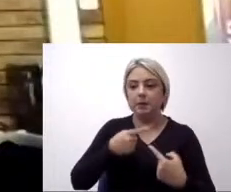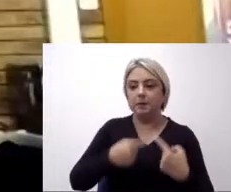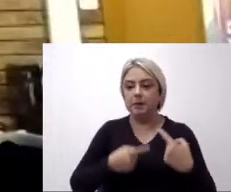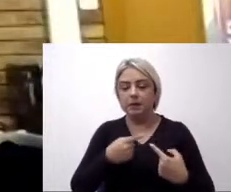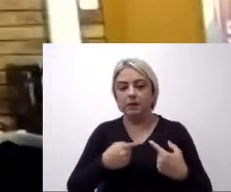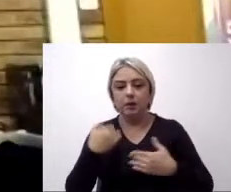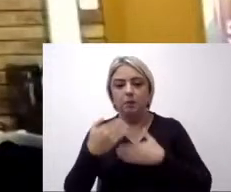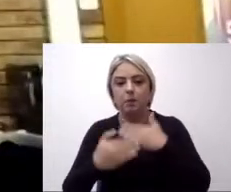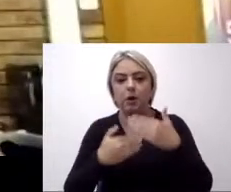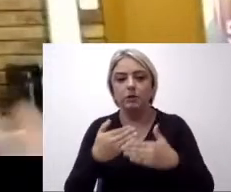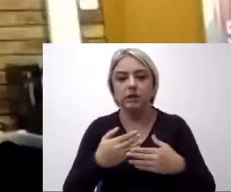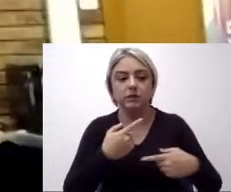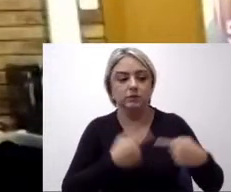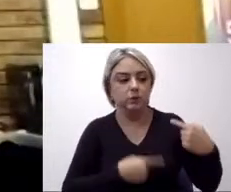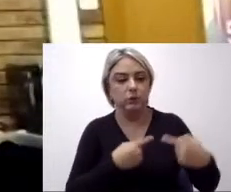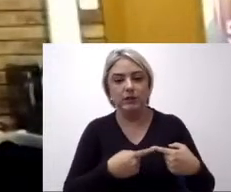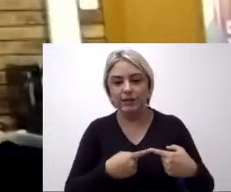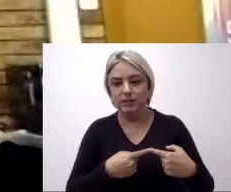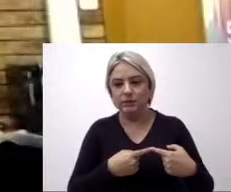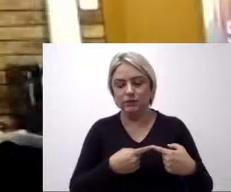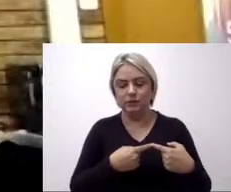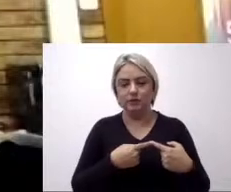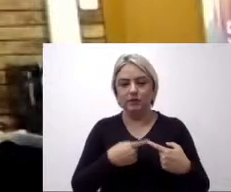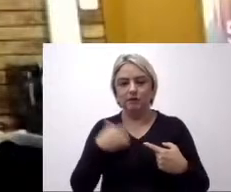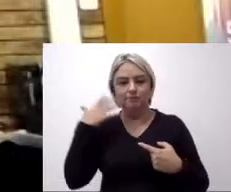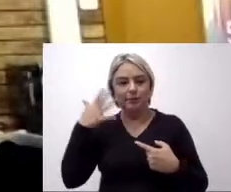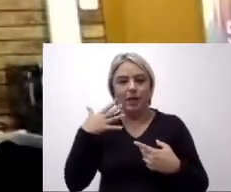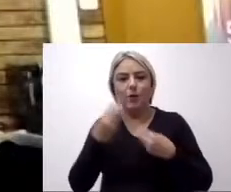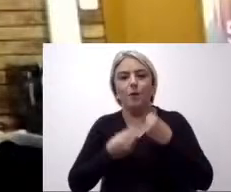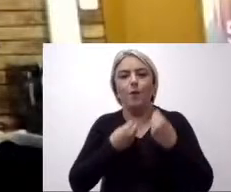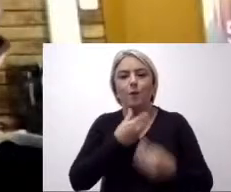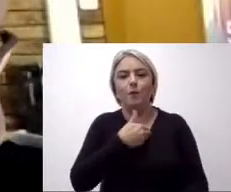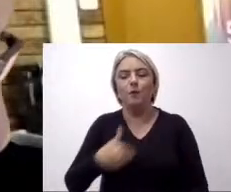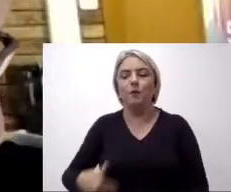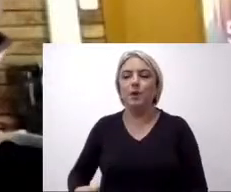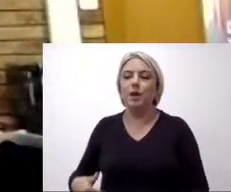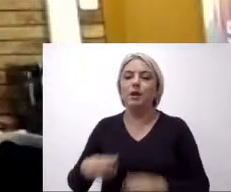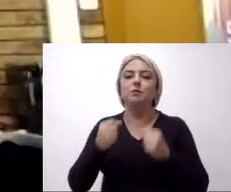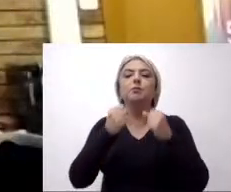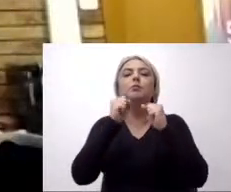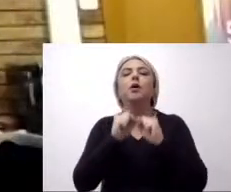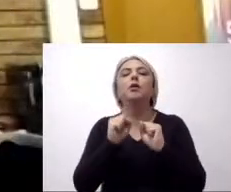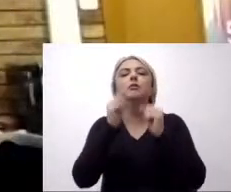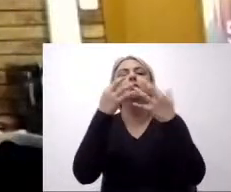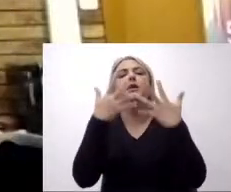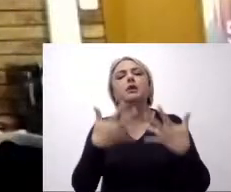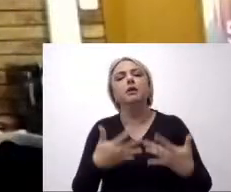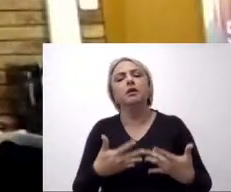how a government can explain that you have a solution to a problem.